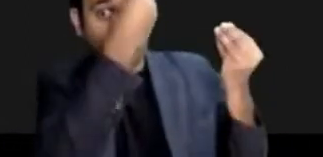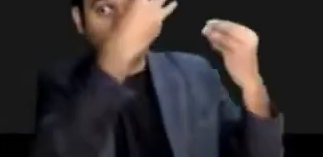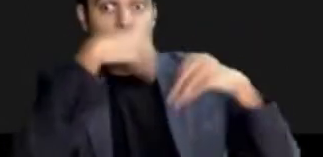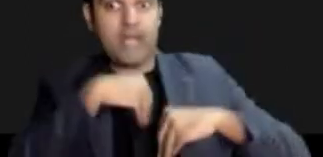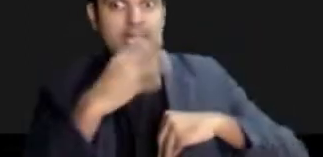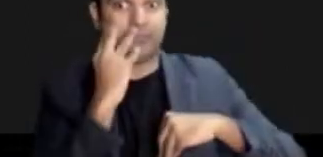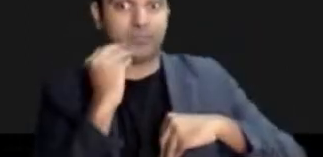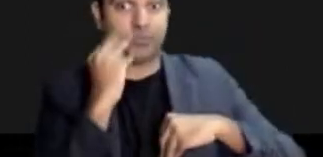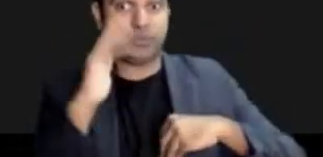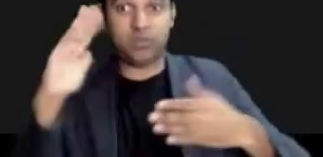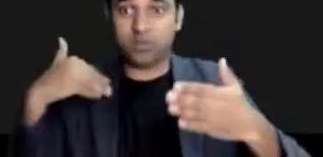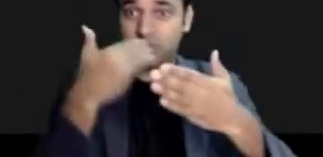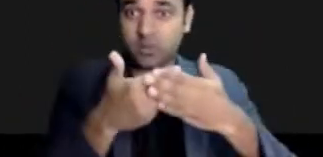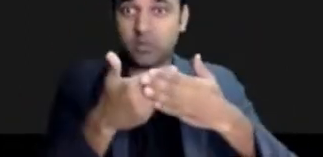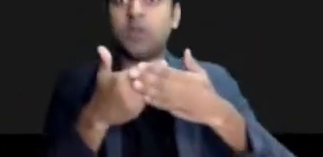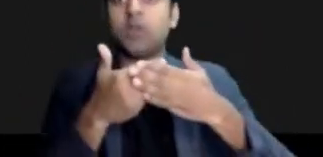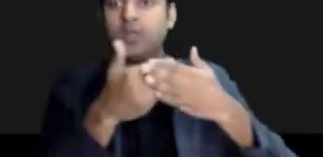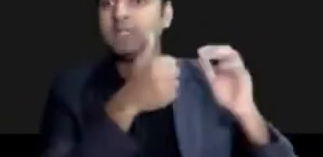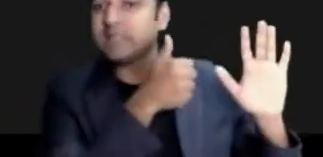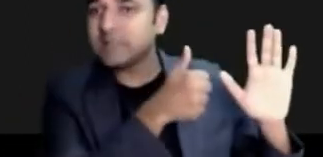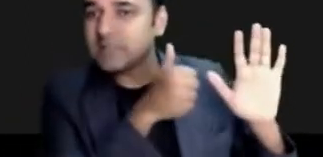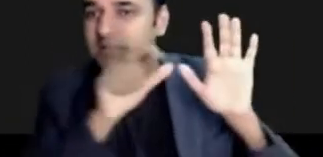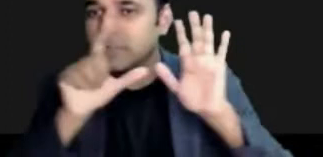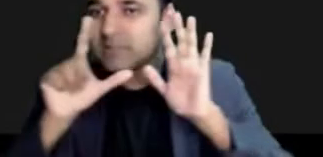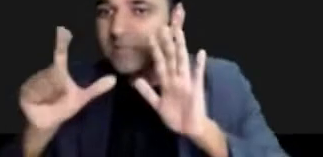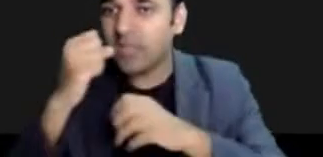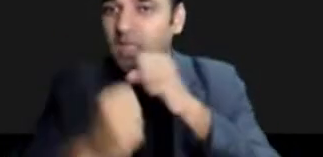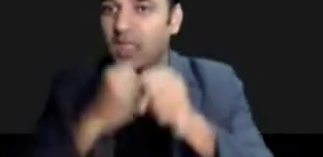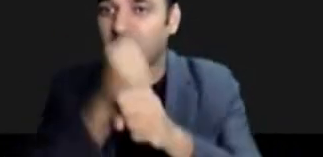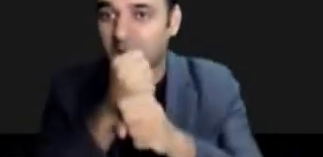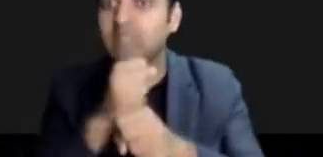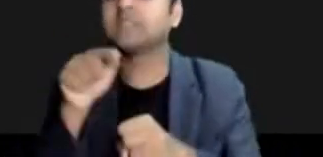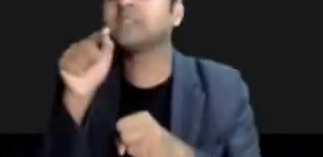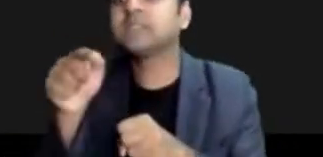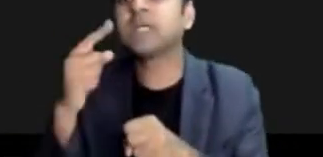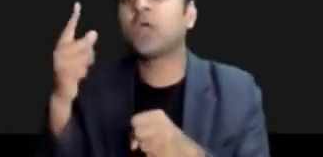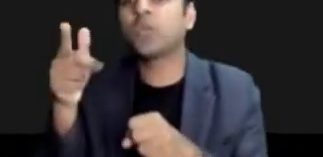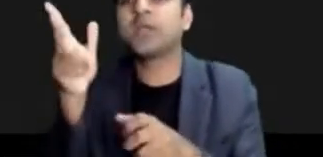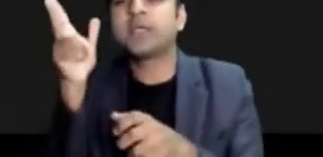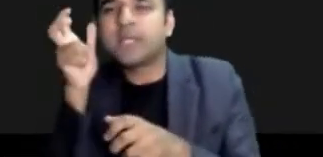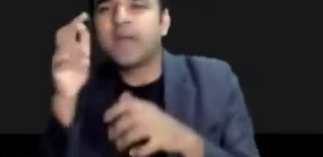this process, what we call it midterm review, MTR, midterm review.